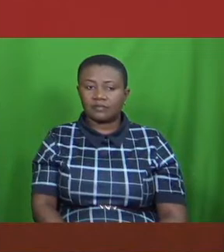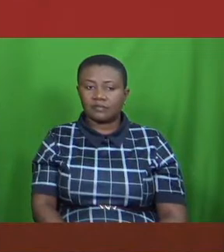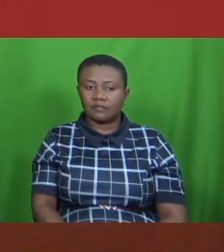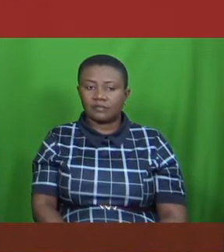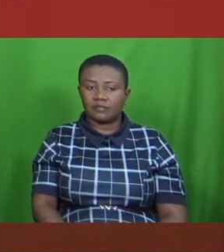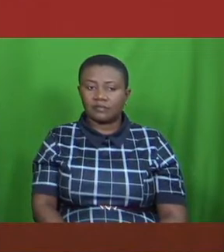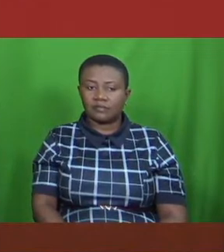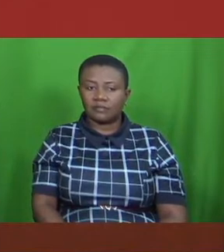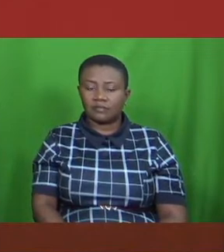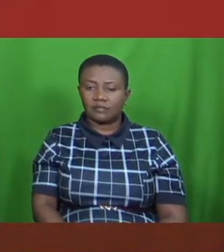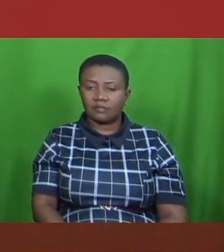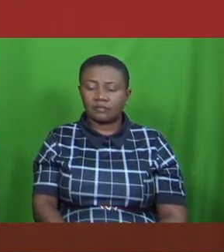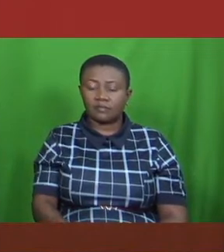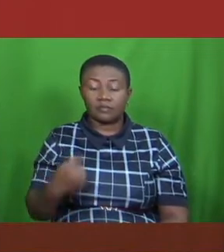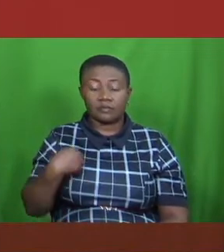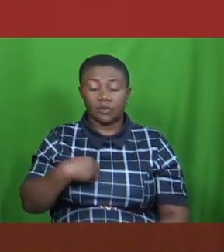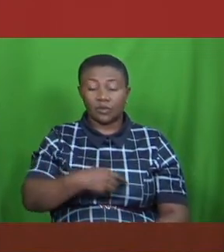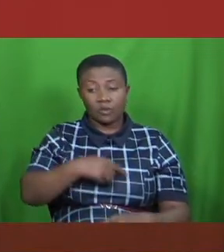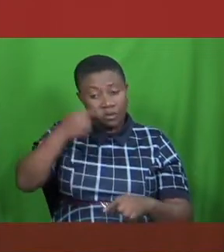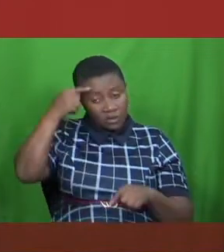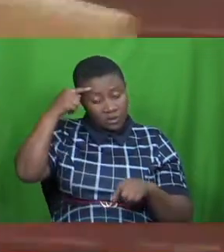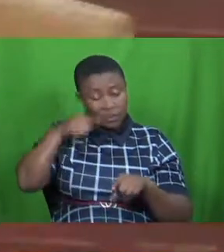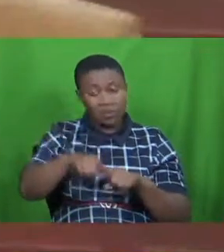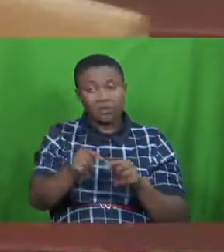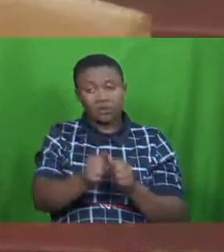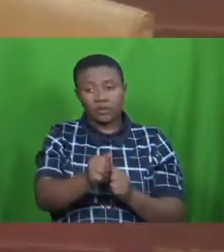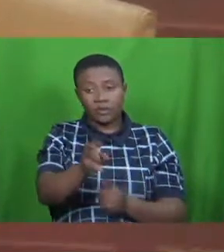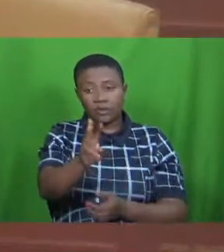Speaker, we are in agreement with Chief Whip.